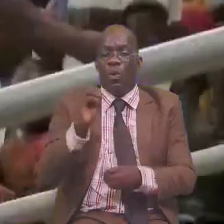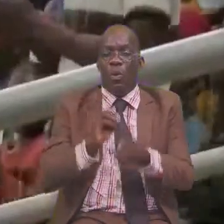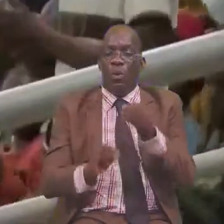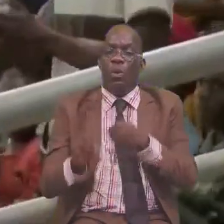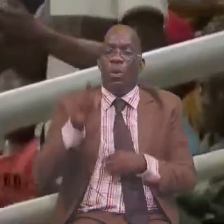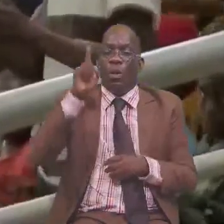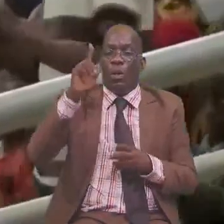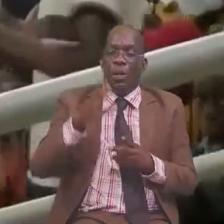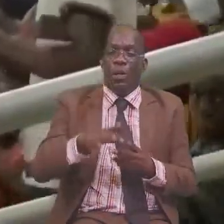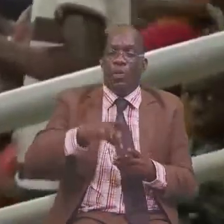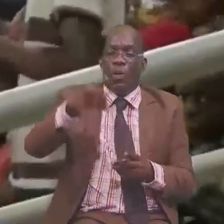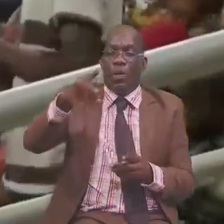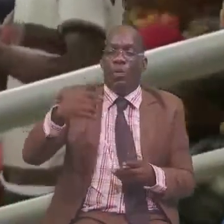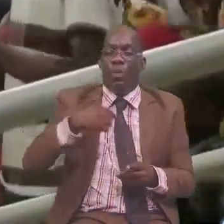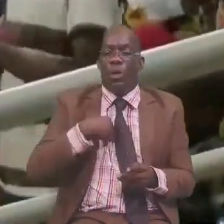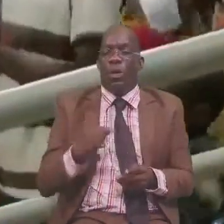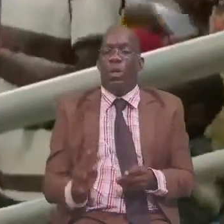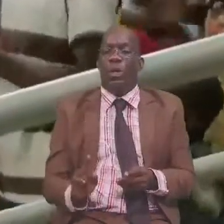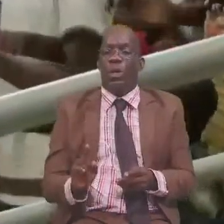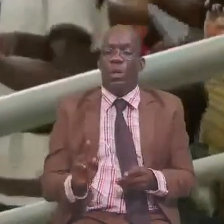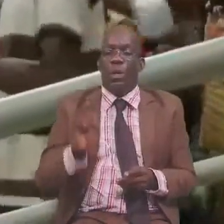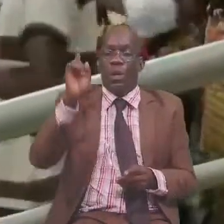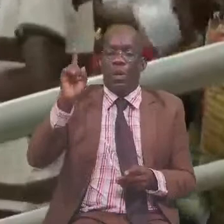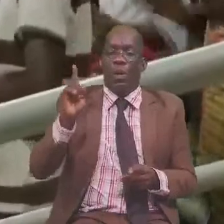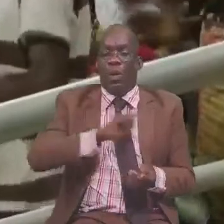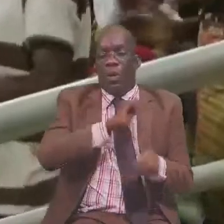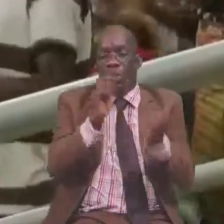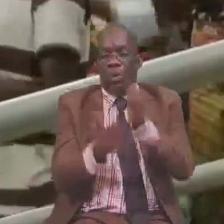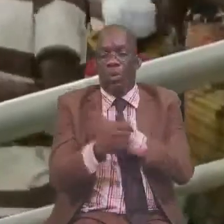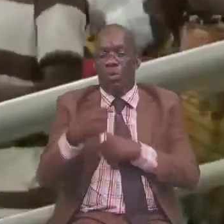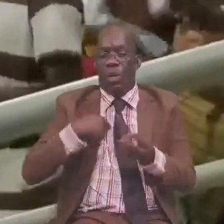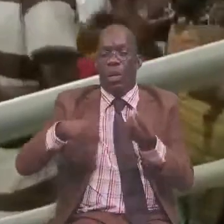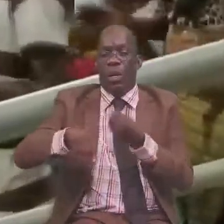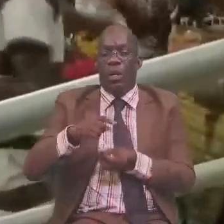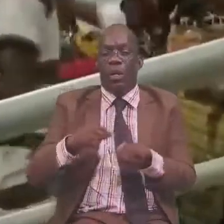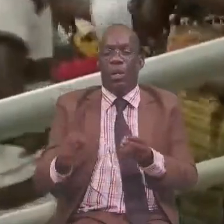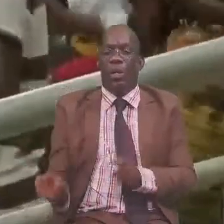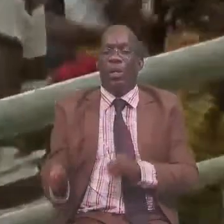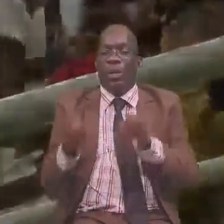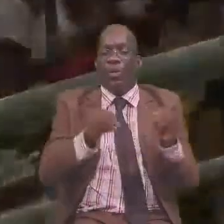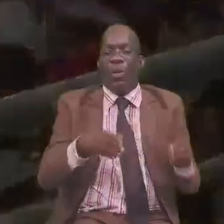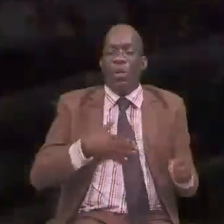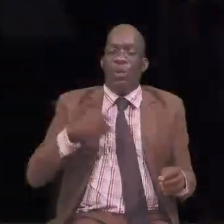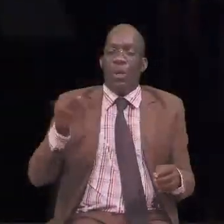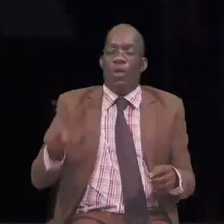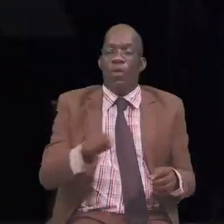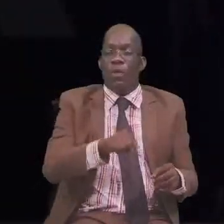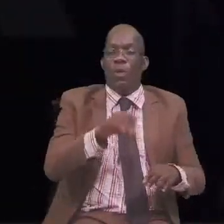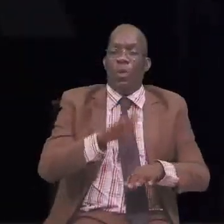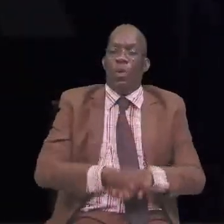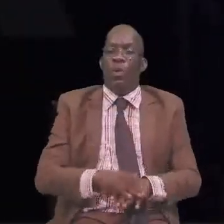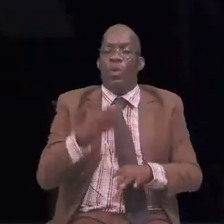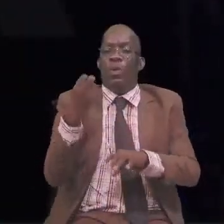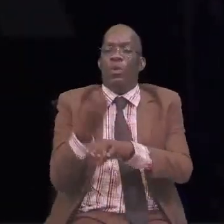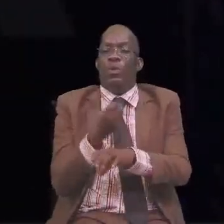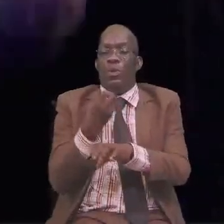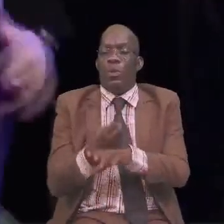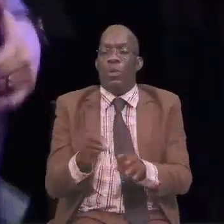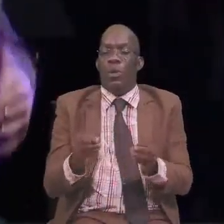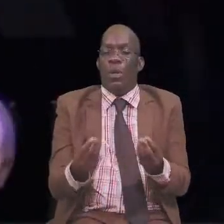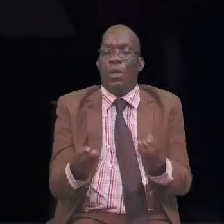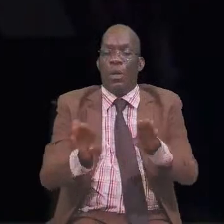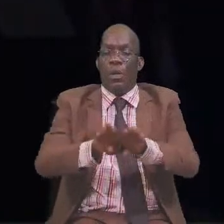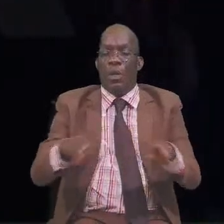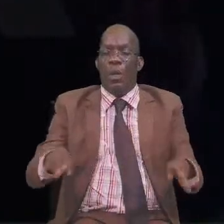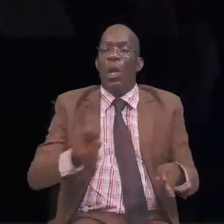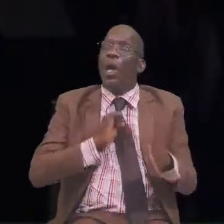home. He picked me up, turned me around, and placed my feet on solid ground. I thank the